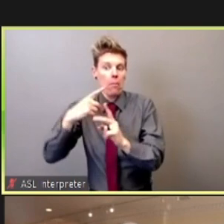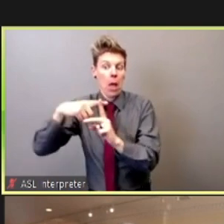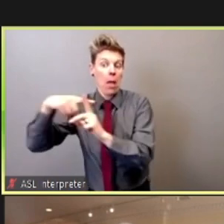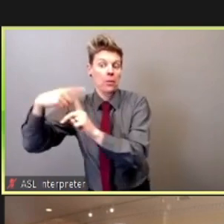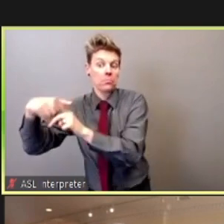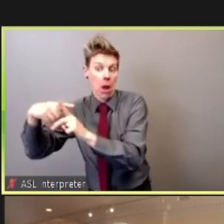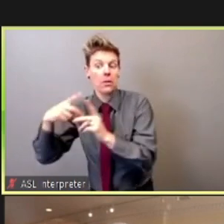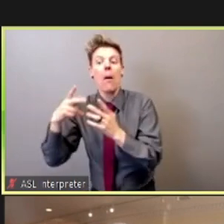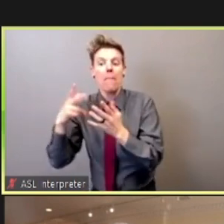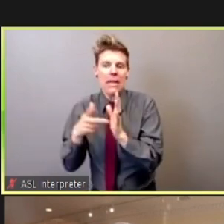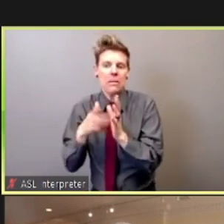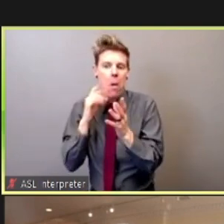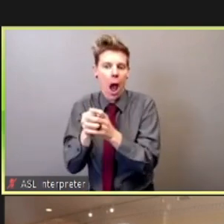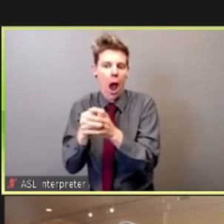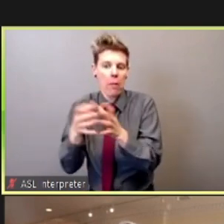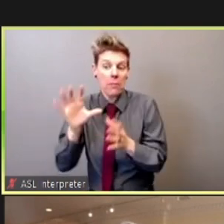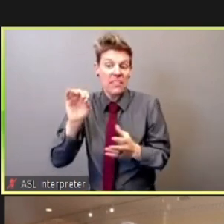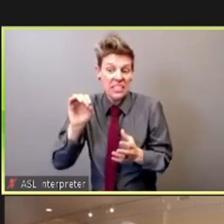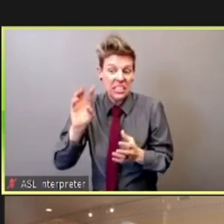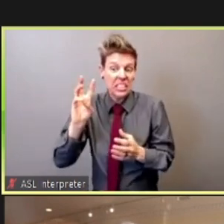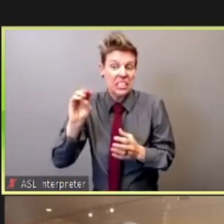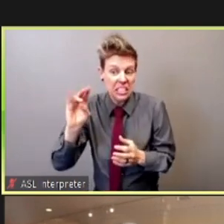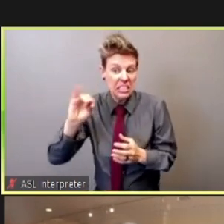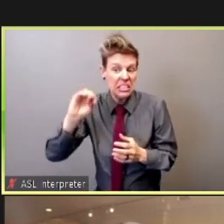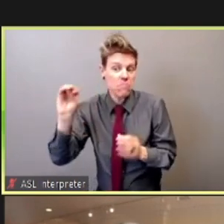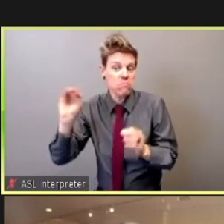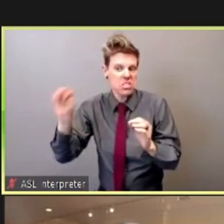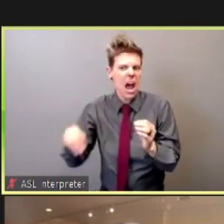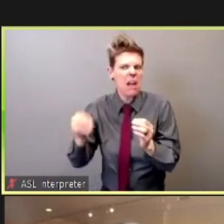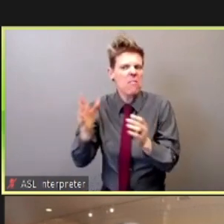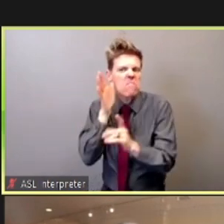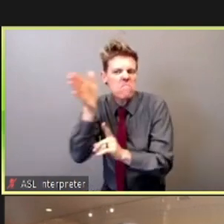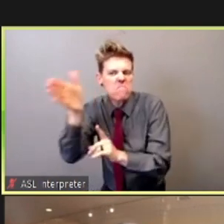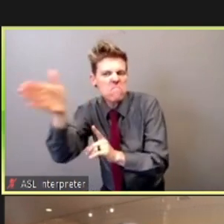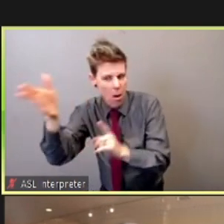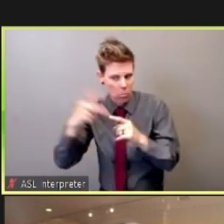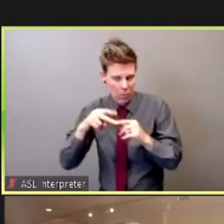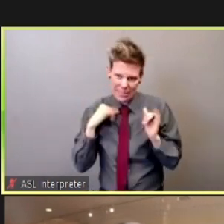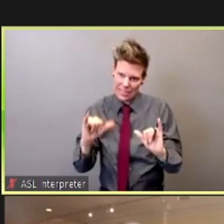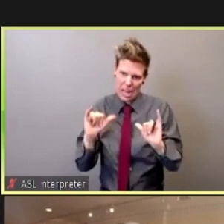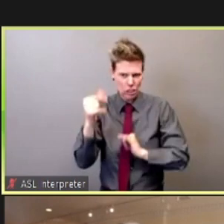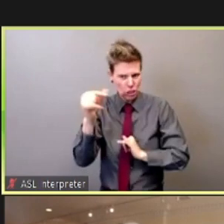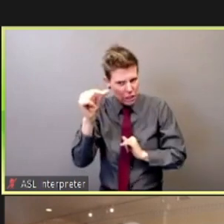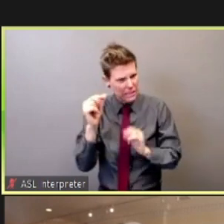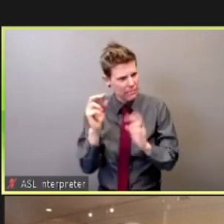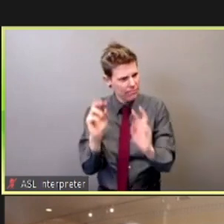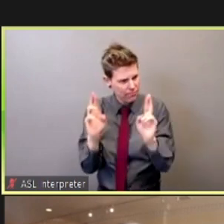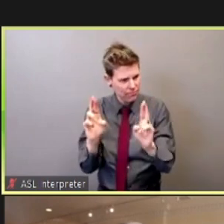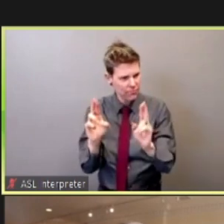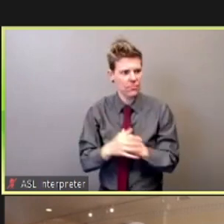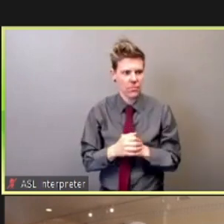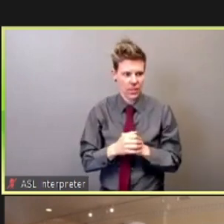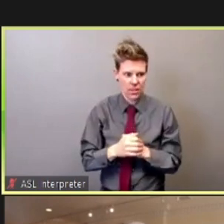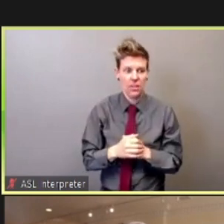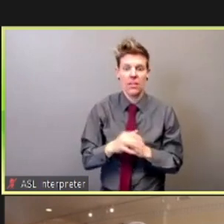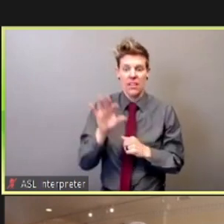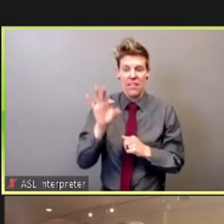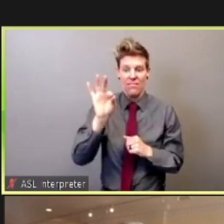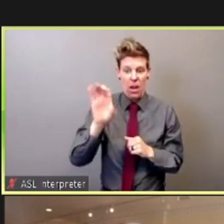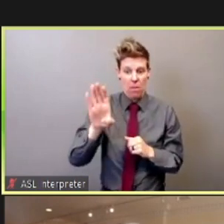All right, so this is how we typically start. So today, of course, is the 10th. This is our COVID update. We